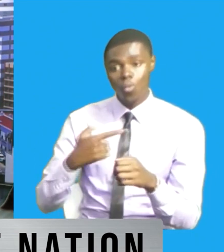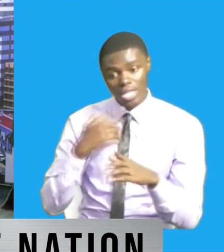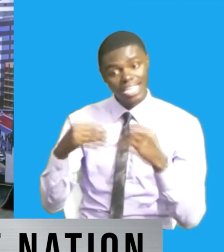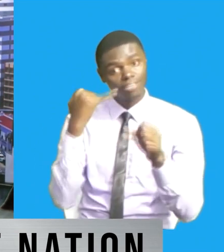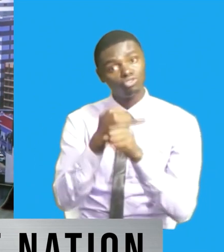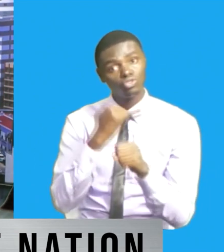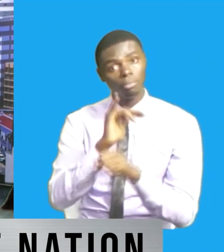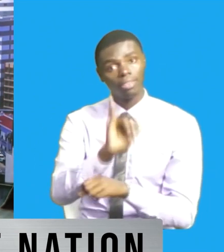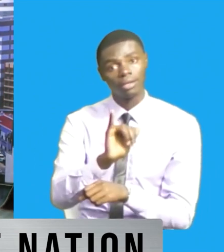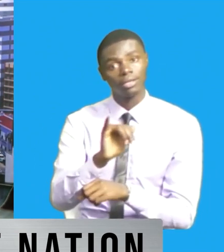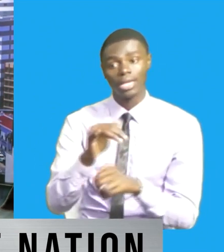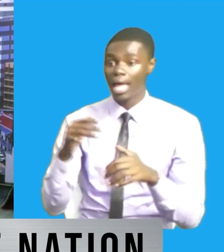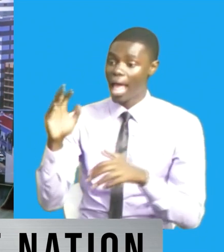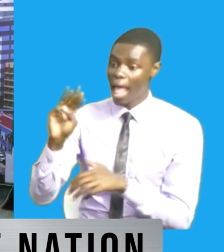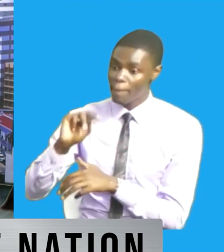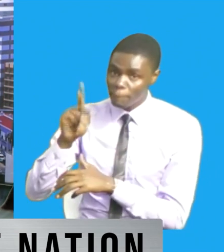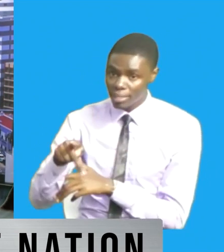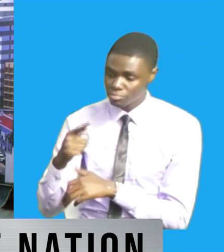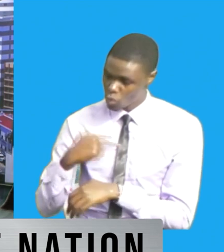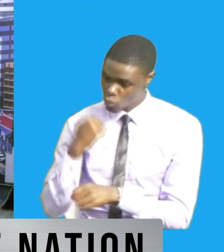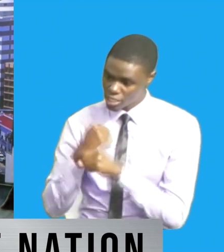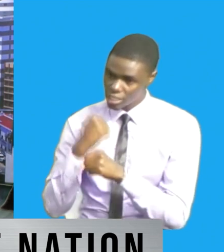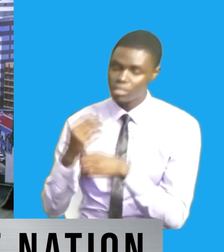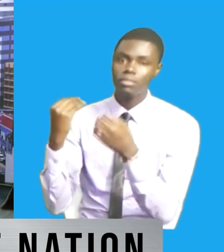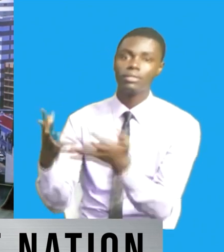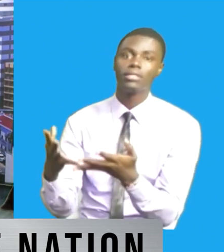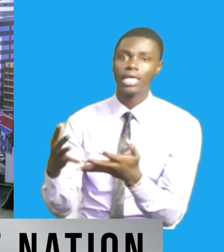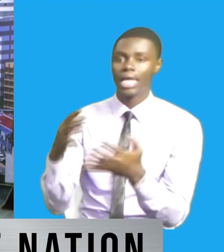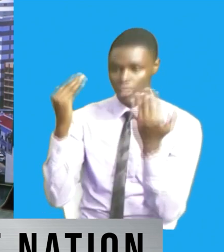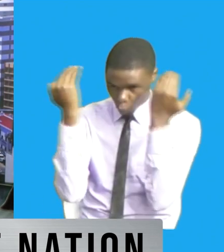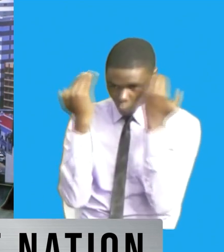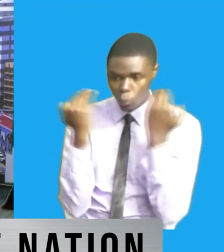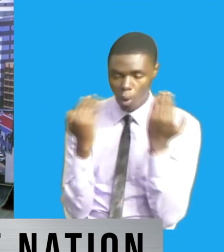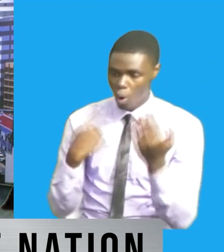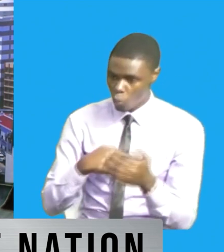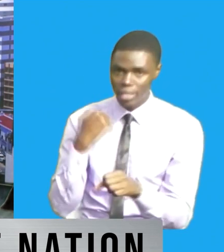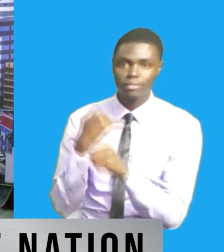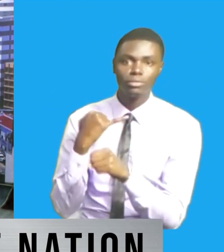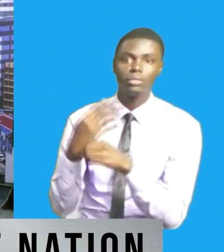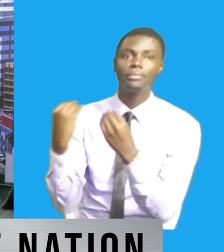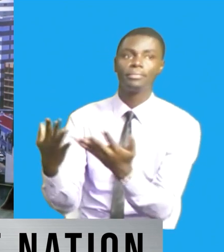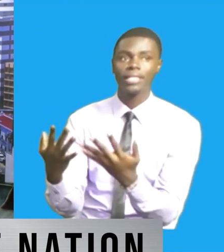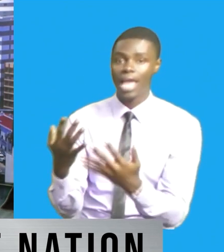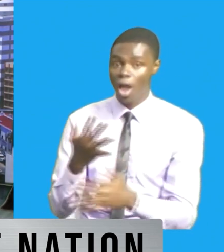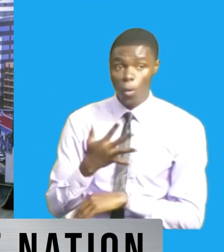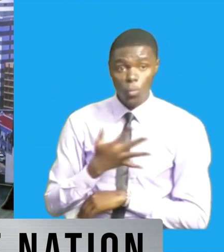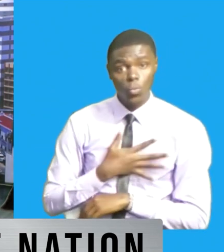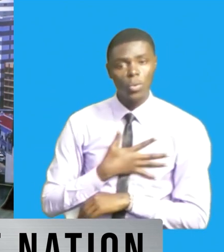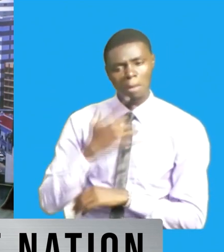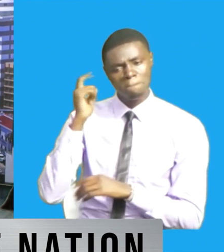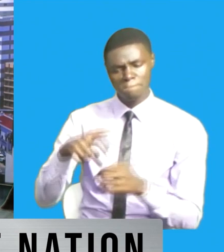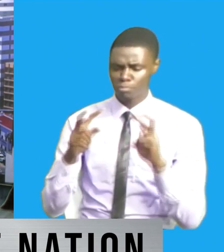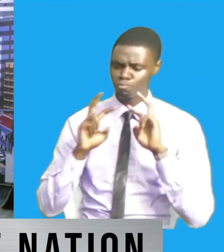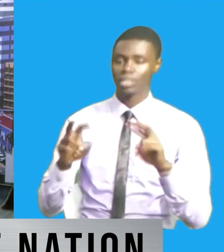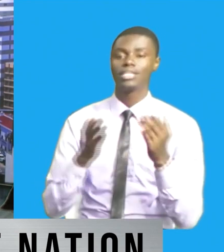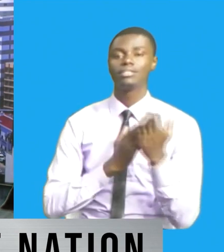kazi. Ule yuko kwa bunge ni wetu, sisi tumemwandika kazi. Judiciary yote ni sisi tumeandika kazi. Kwa hivyo ni sisi ndio tunafaa tuone hiyo